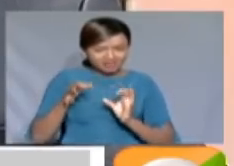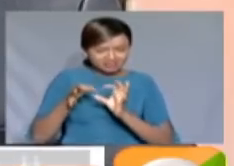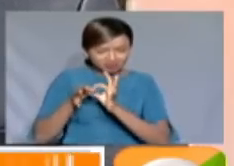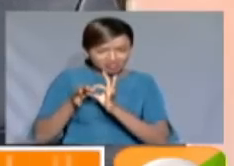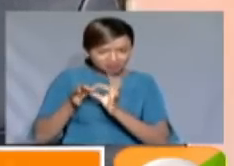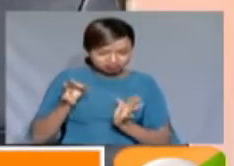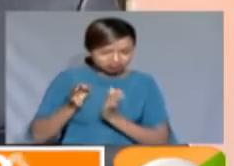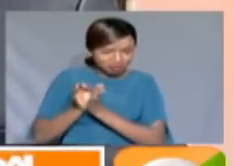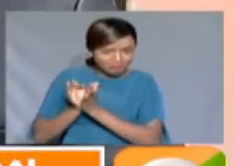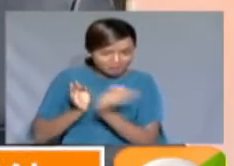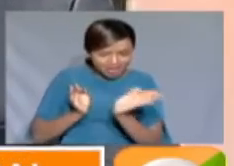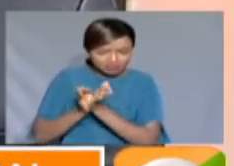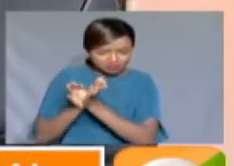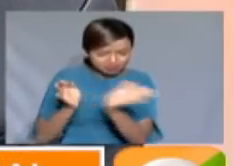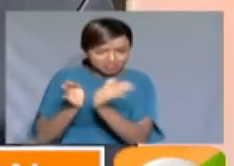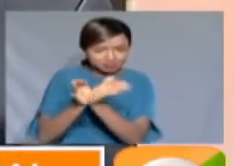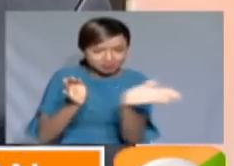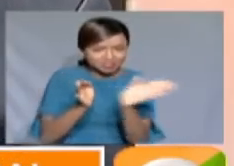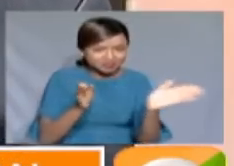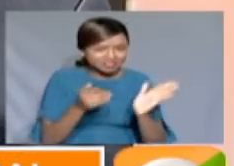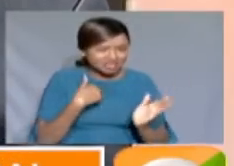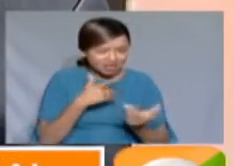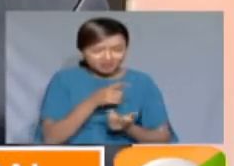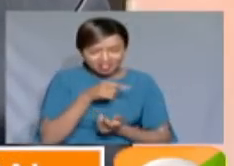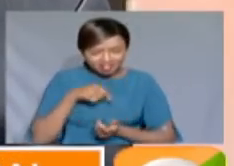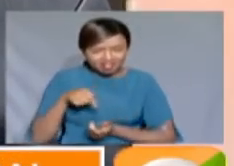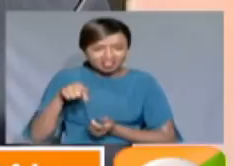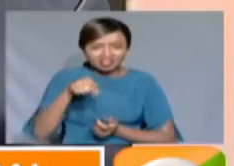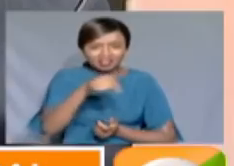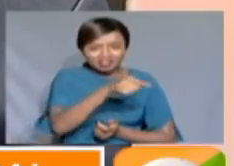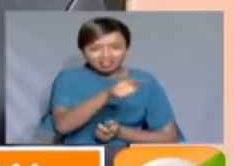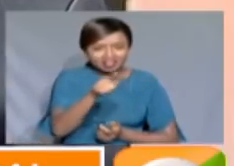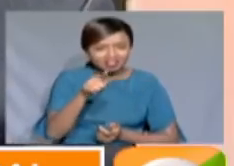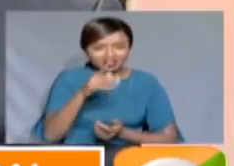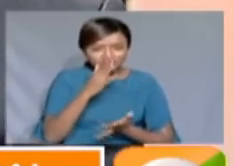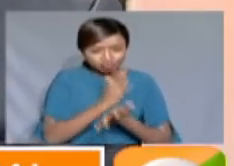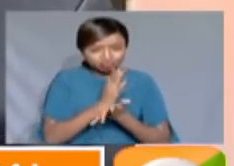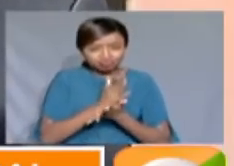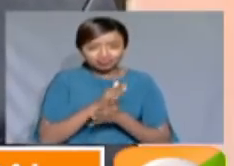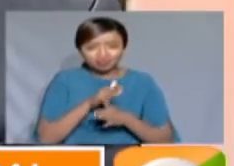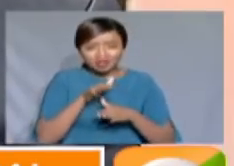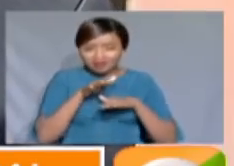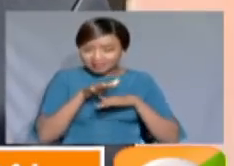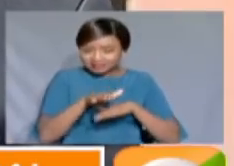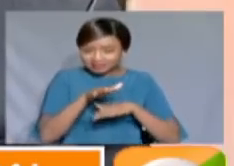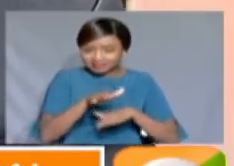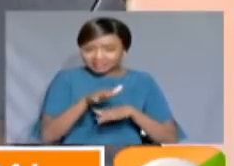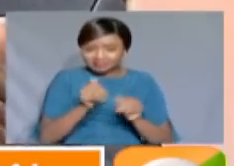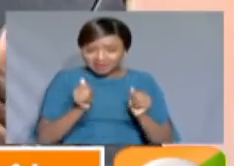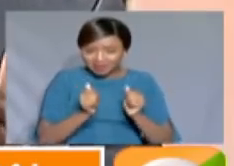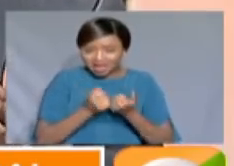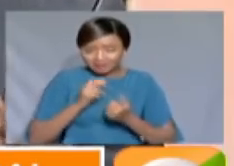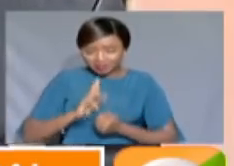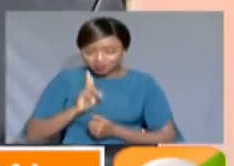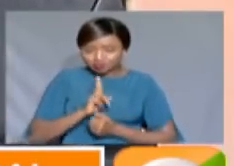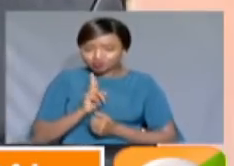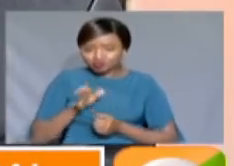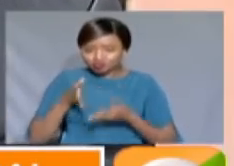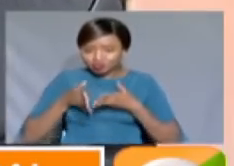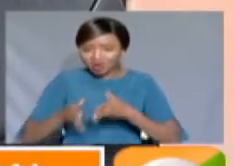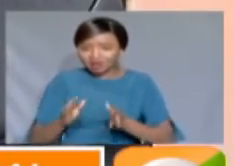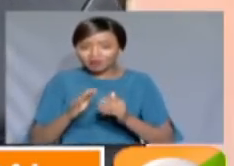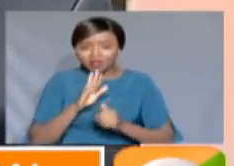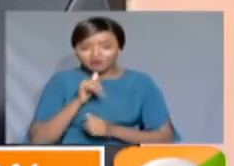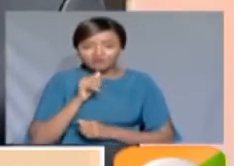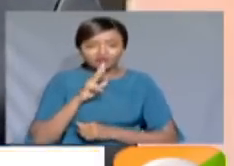Gichuru, but Museum Hill. Museum Hill. Then we'd expect that vehicles that actually congest Uhuru Highway between Museum